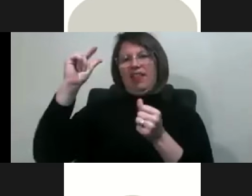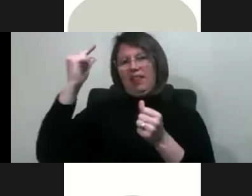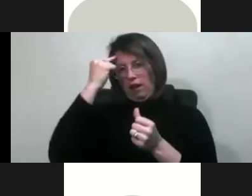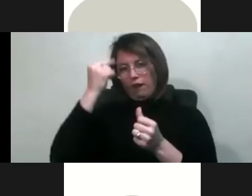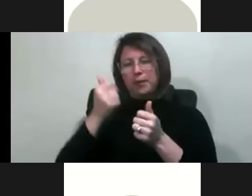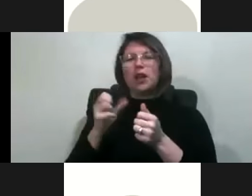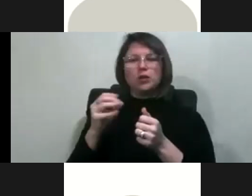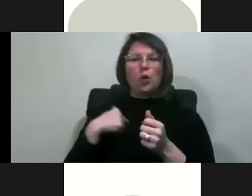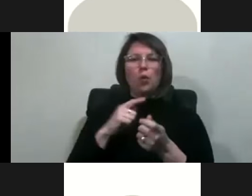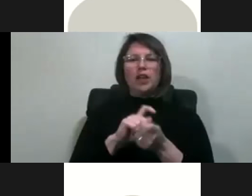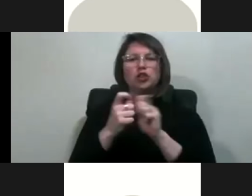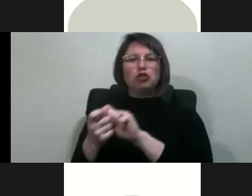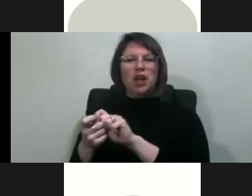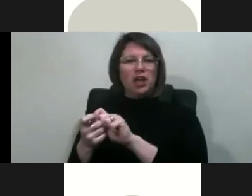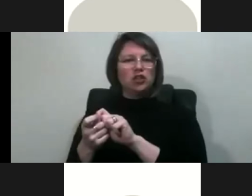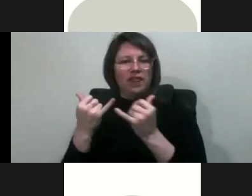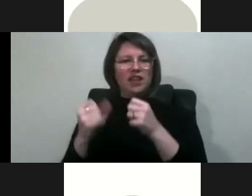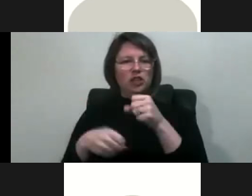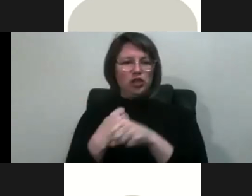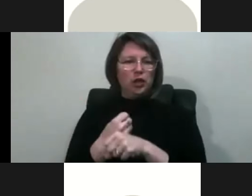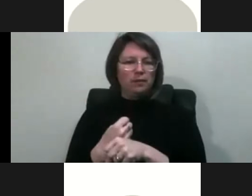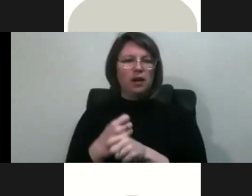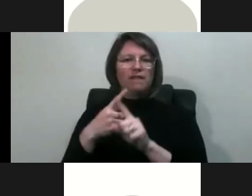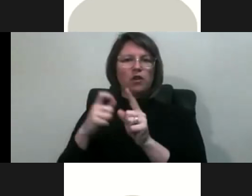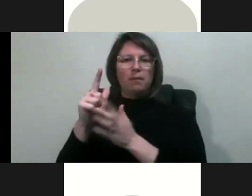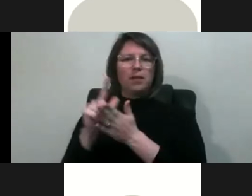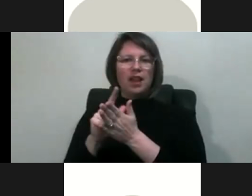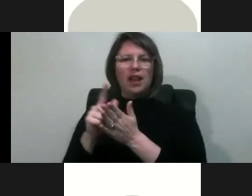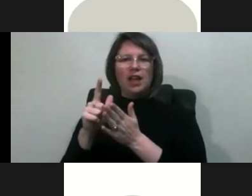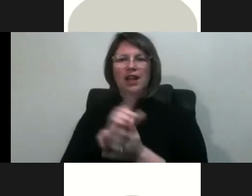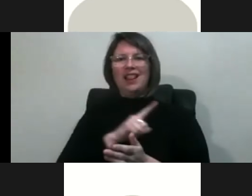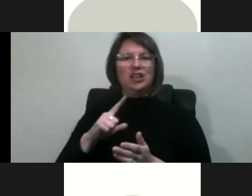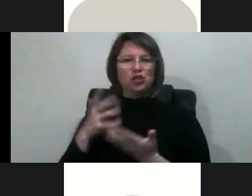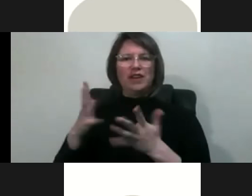reason we sought that change from the legislature, and it was granted. So